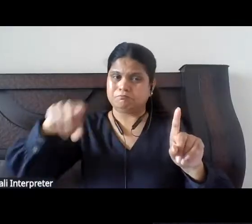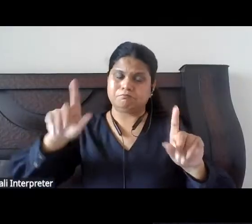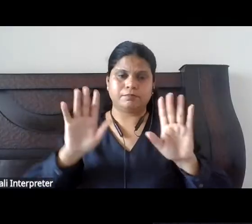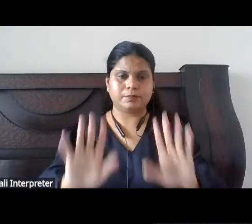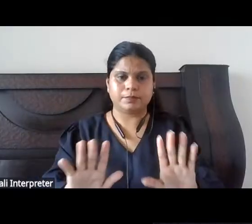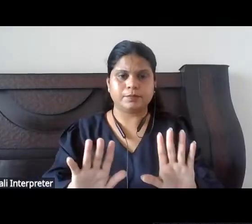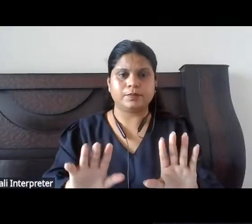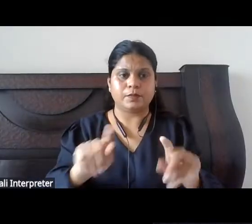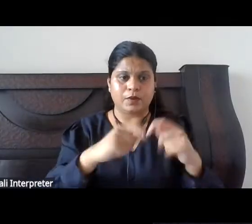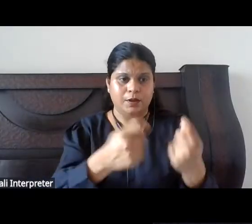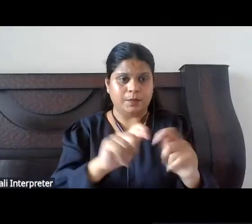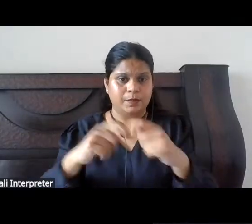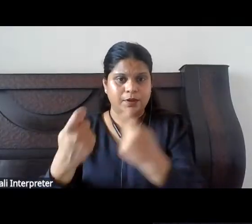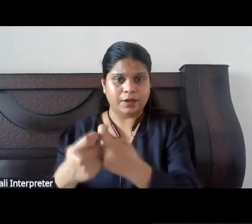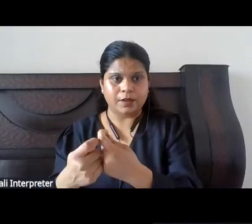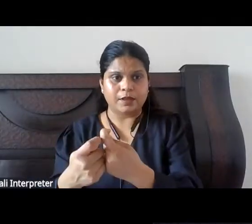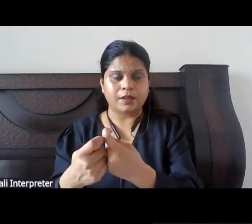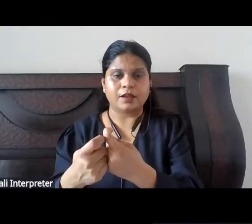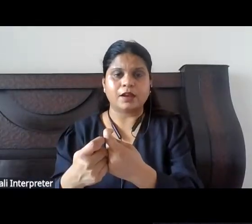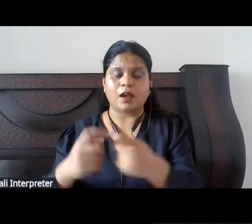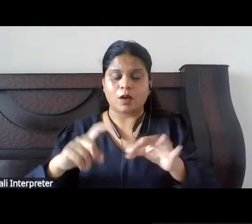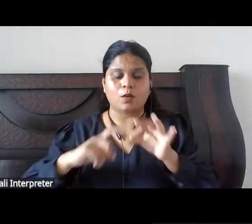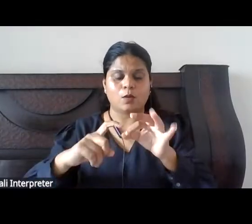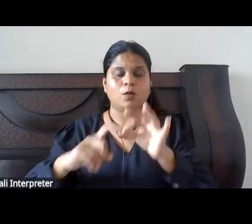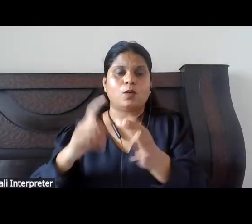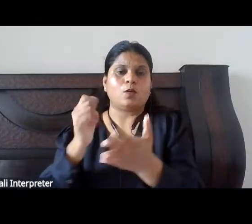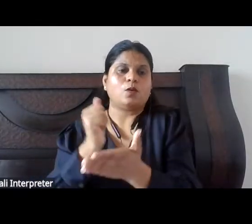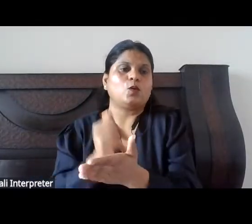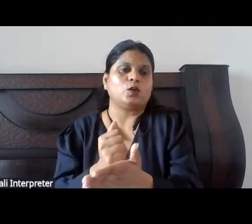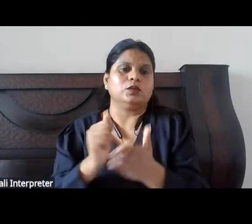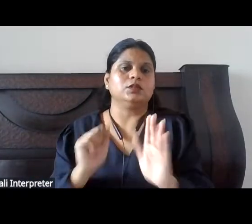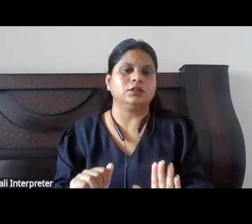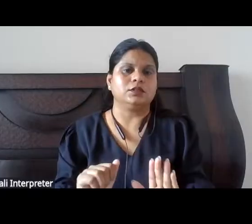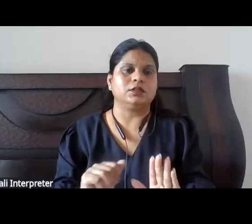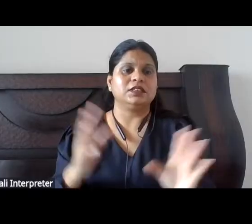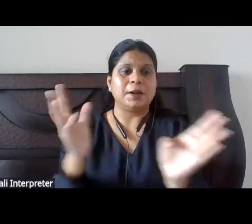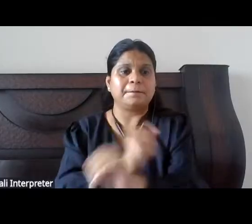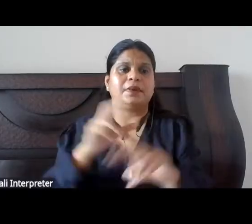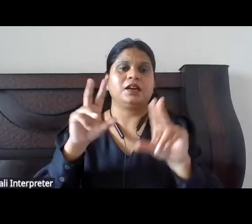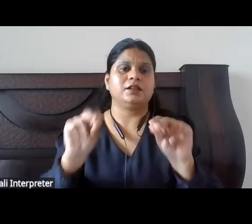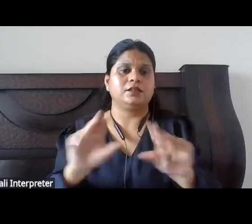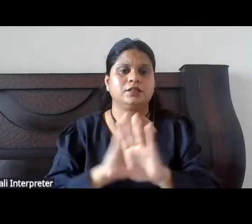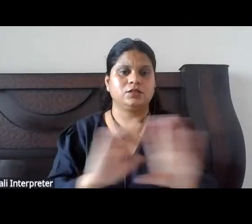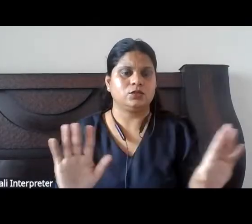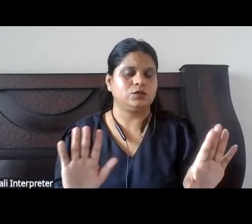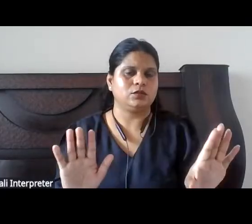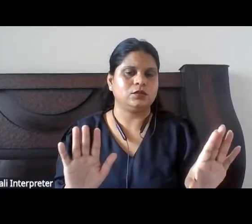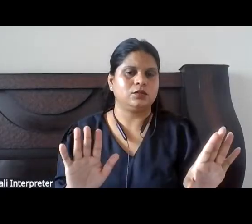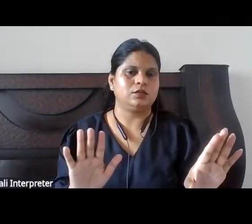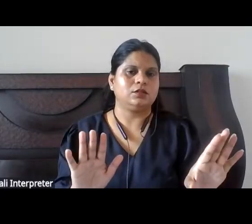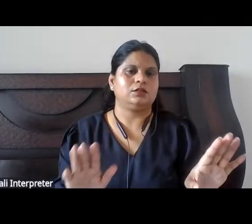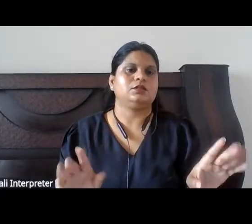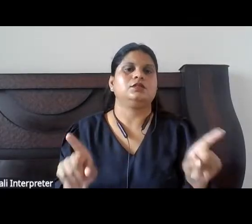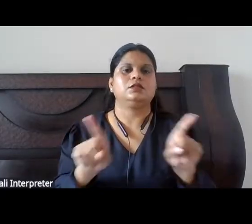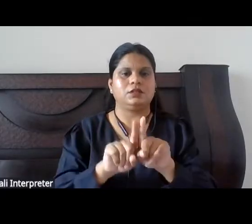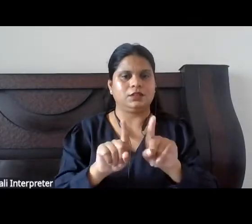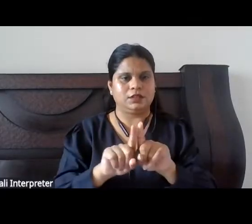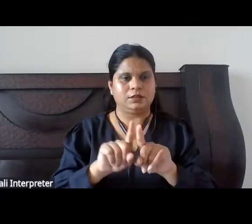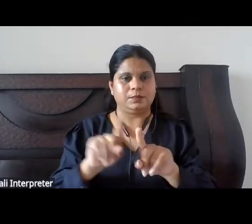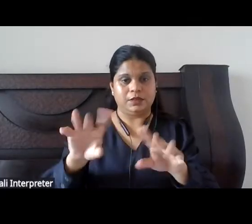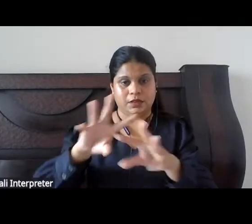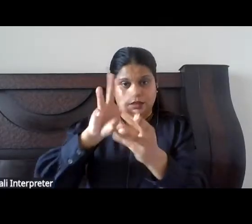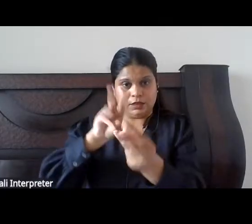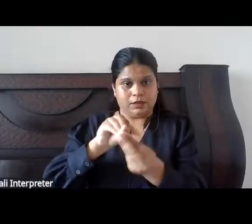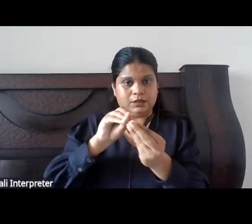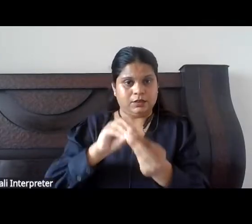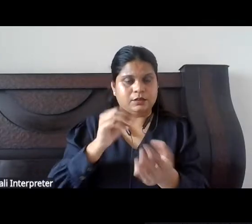very crucial, and they have to ask it. They should not skip it. So there is some kind of a scrutiny which can